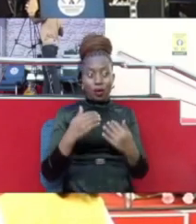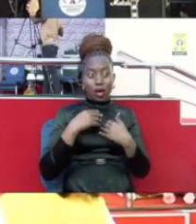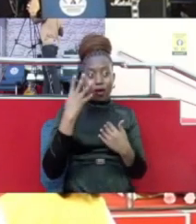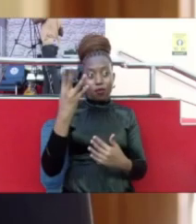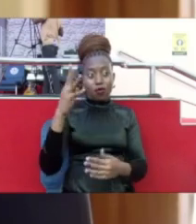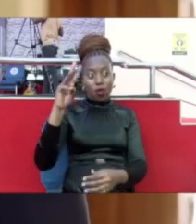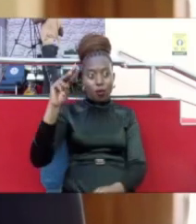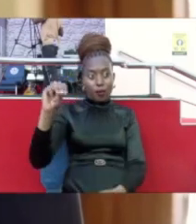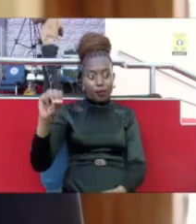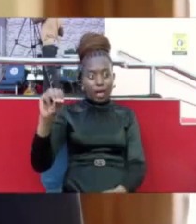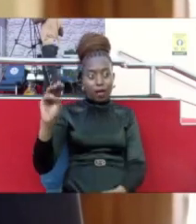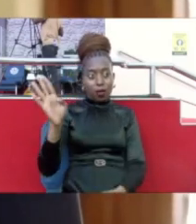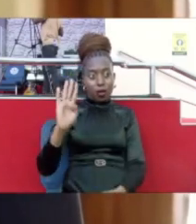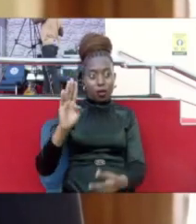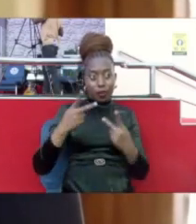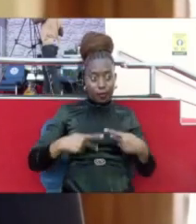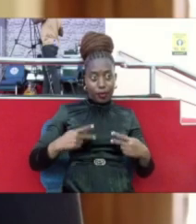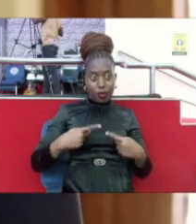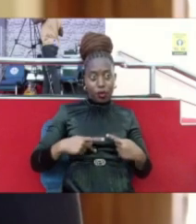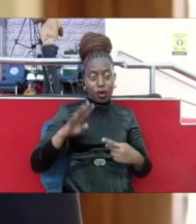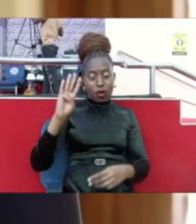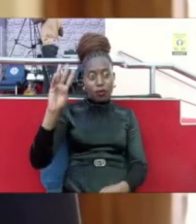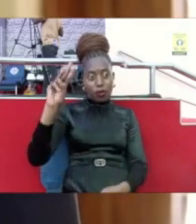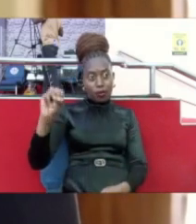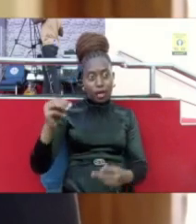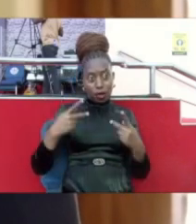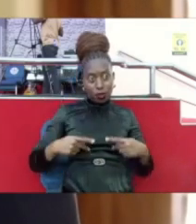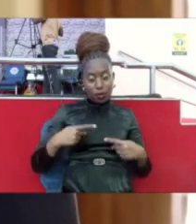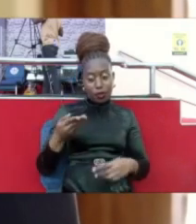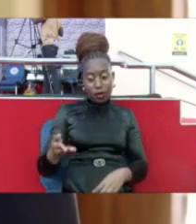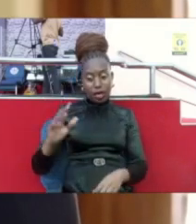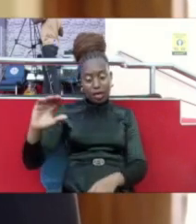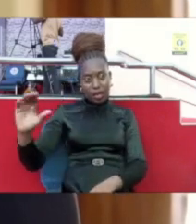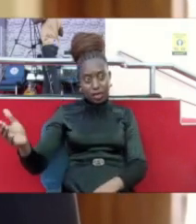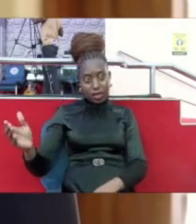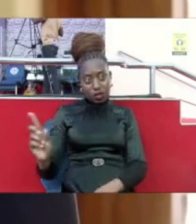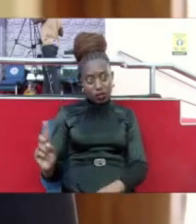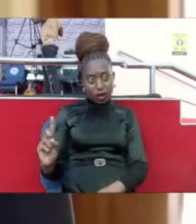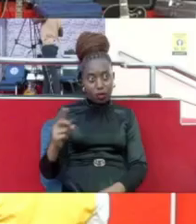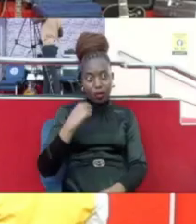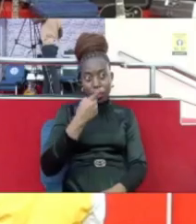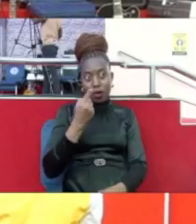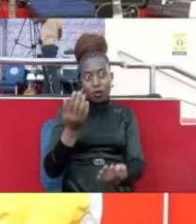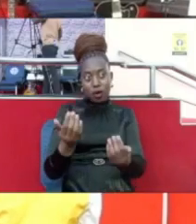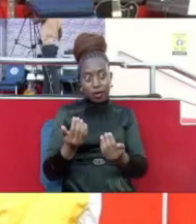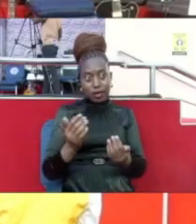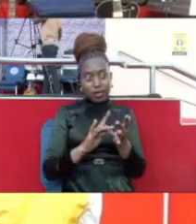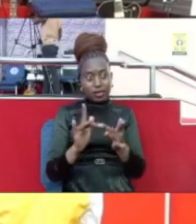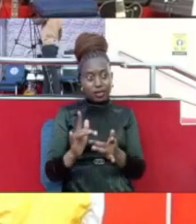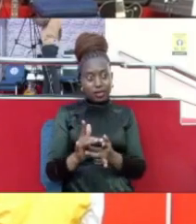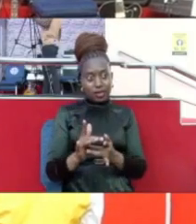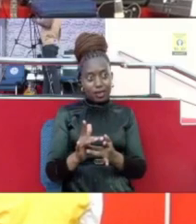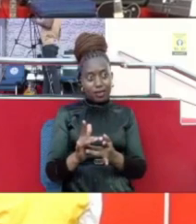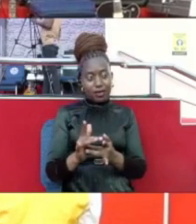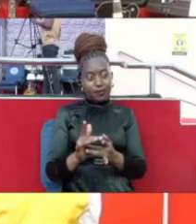watu milioni 4 katika jiji hili. Half of them need Jesus. Nusu wanahitaji Yesu.